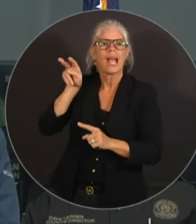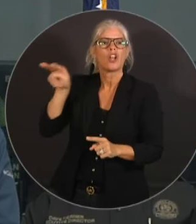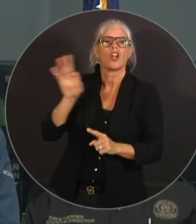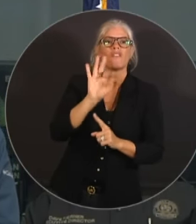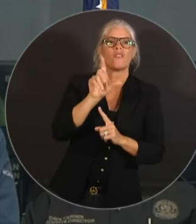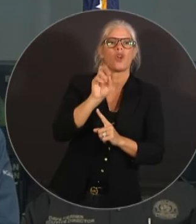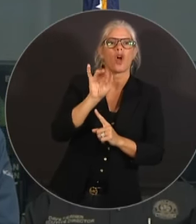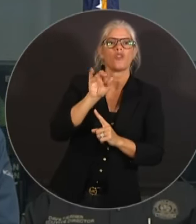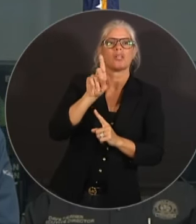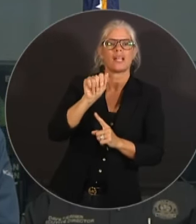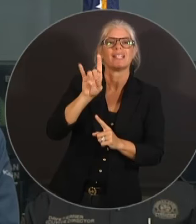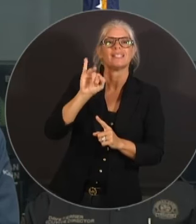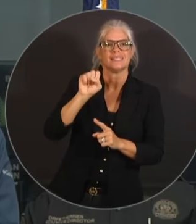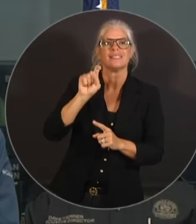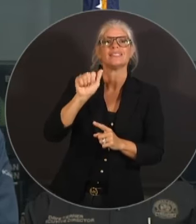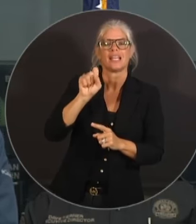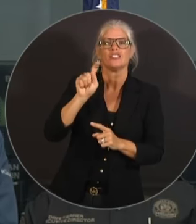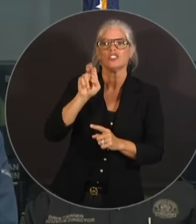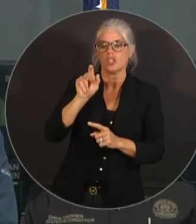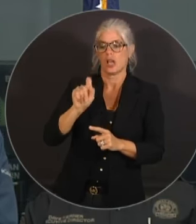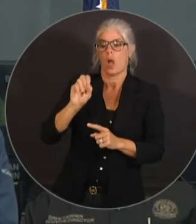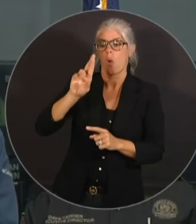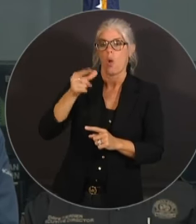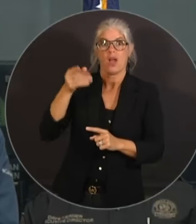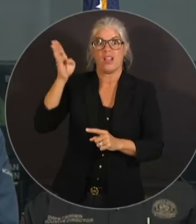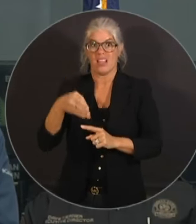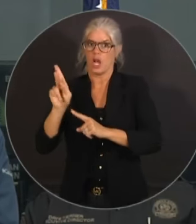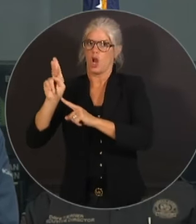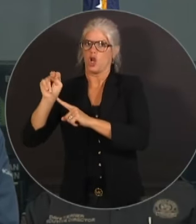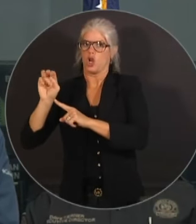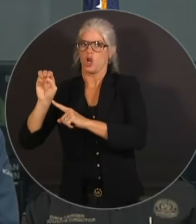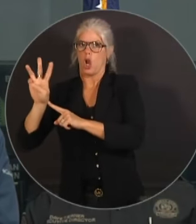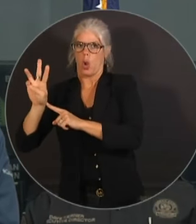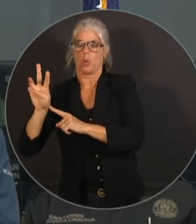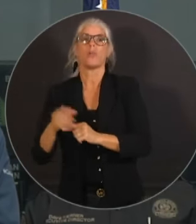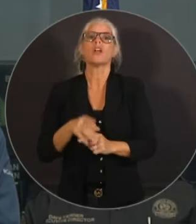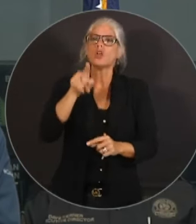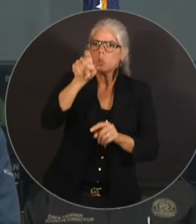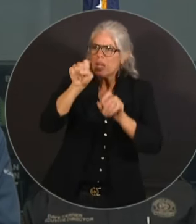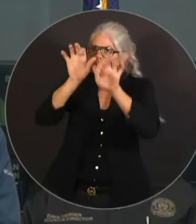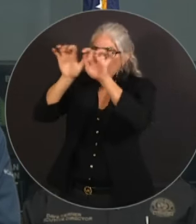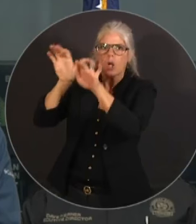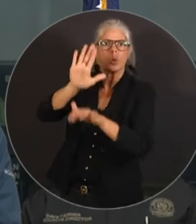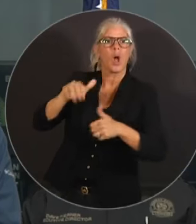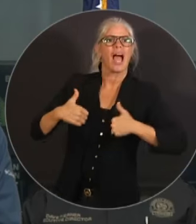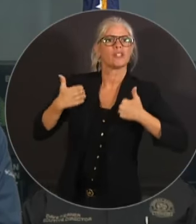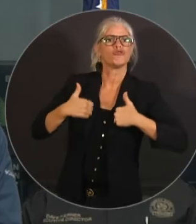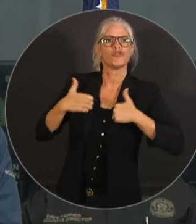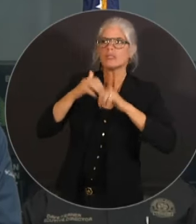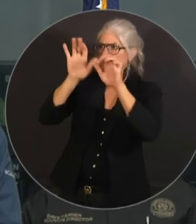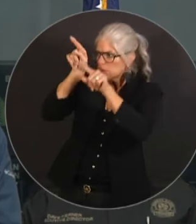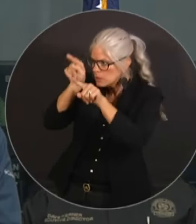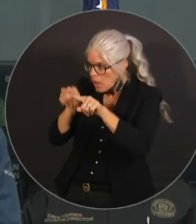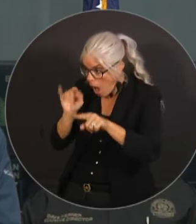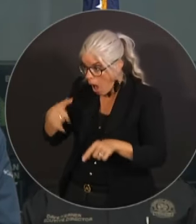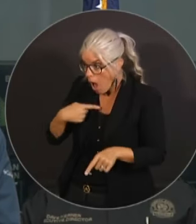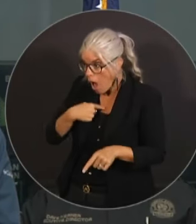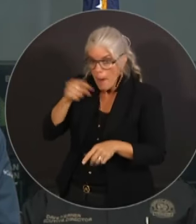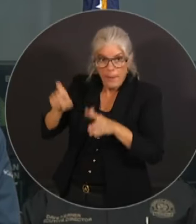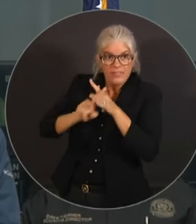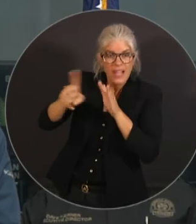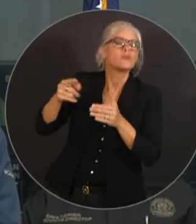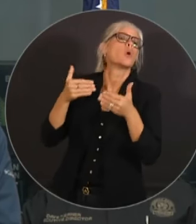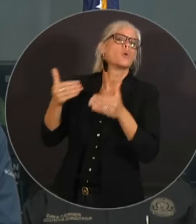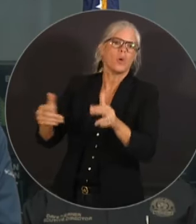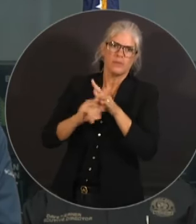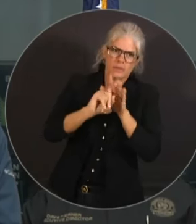floridadisaster.org/know and enter your address to find out if you're in an evacuation zone. There are options to assist